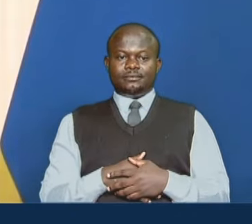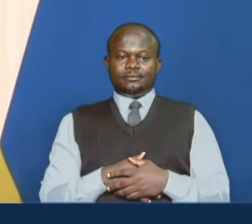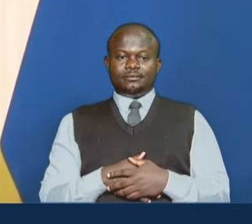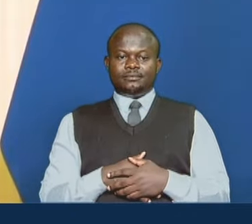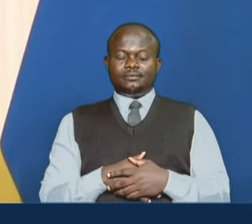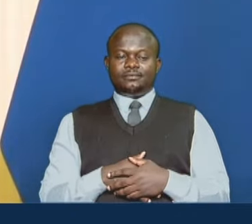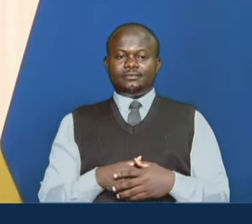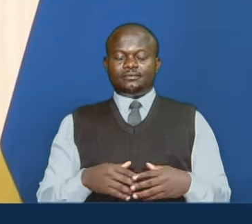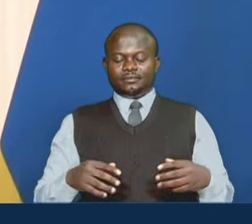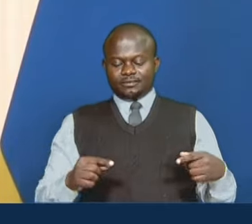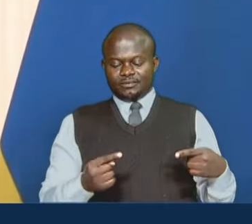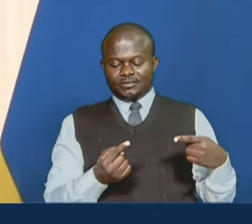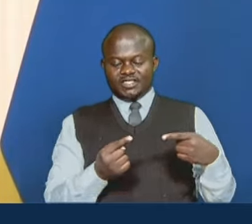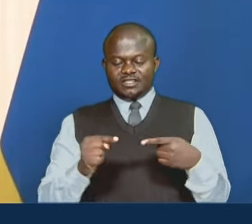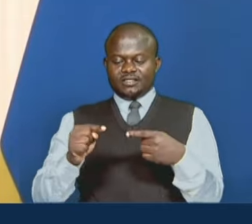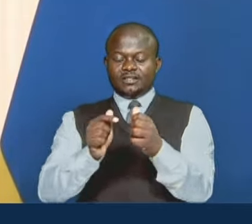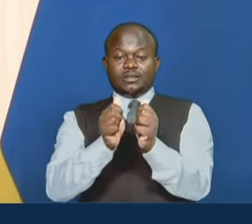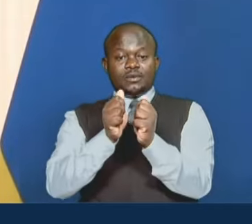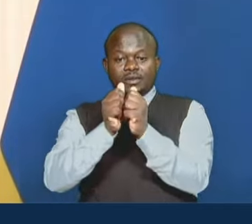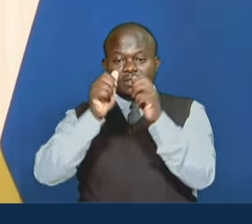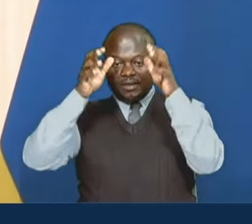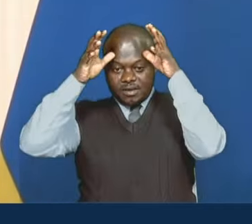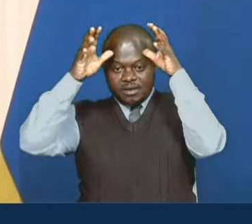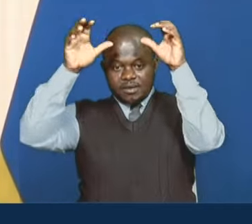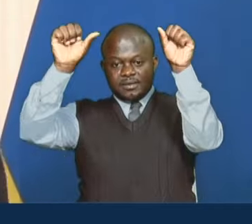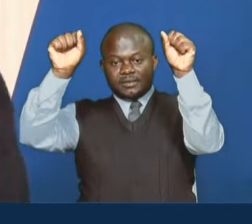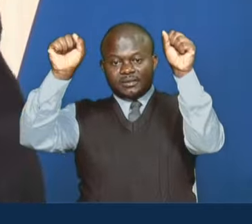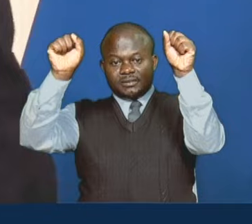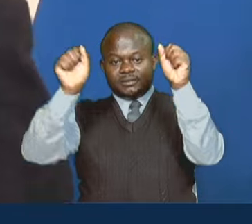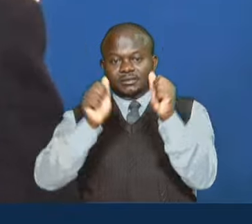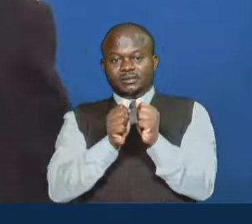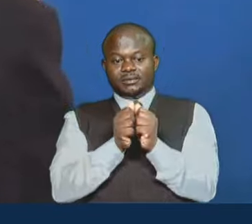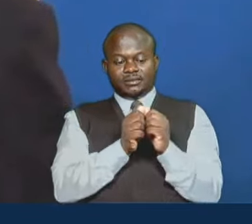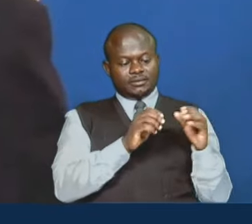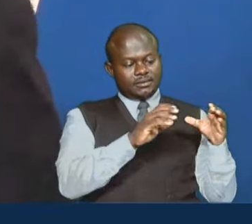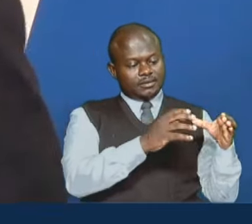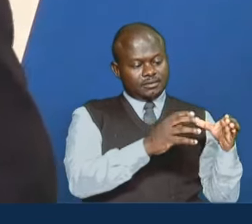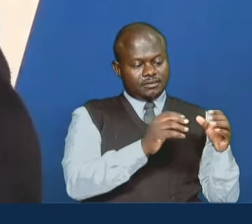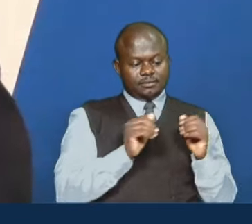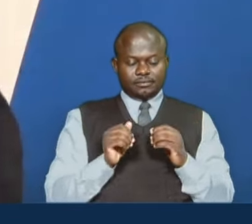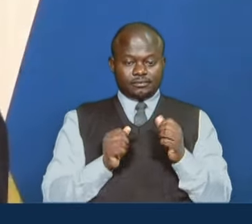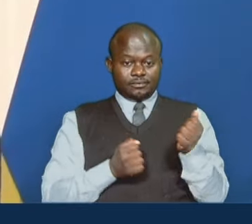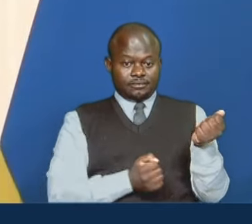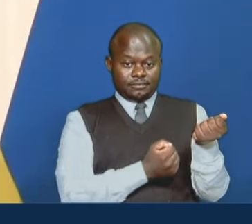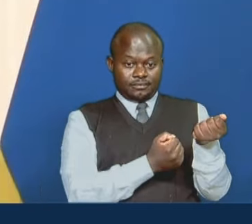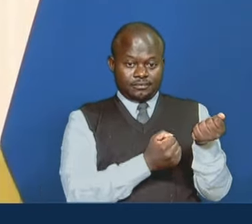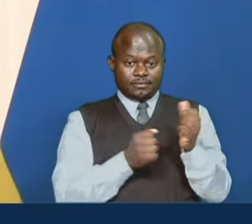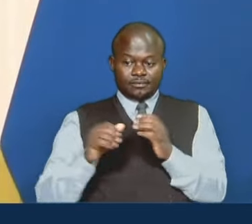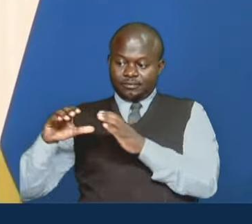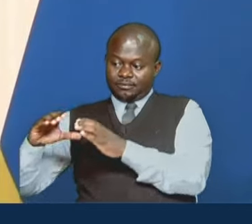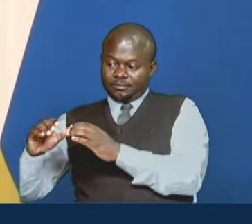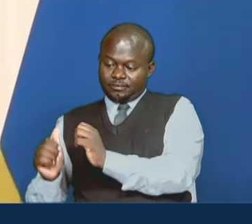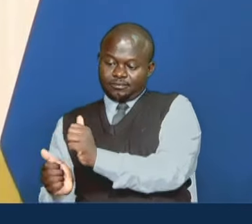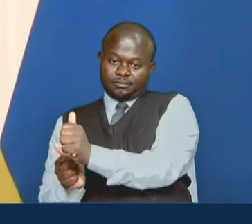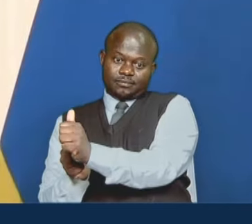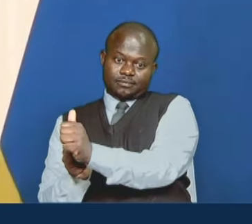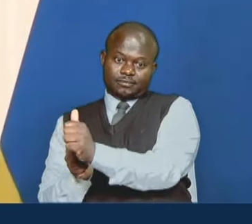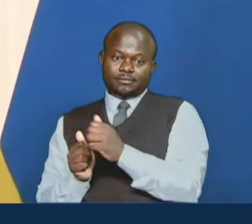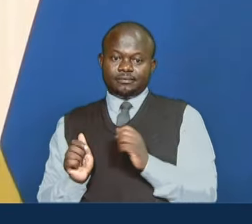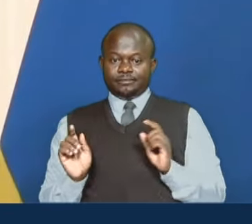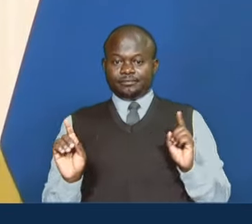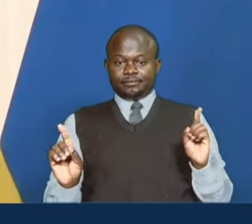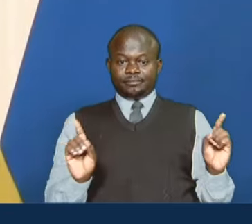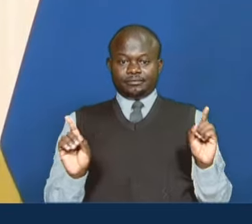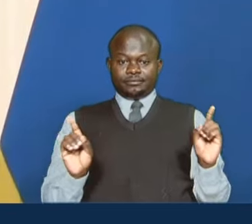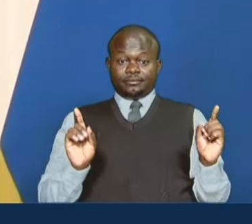president and between our delegations, it is evident that